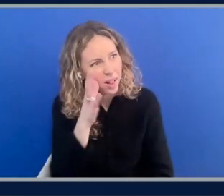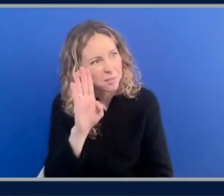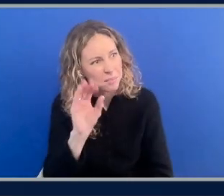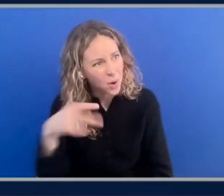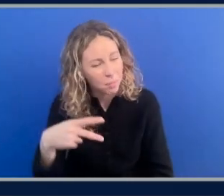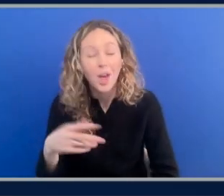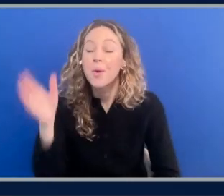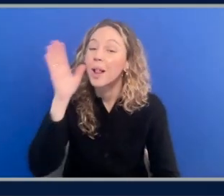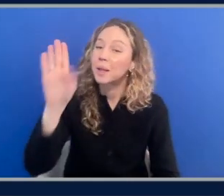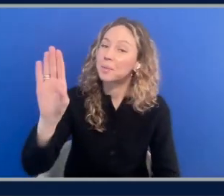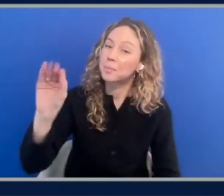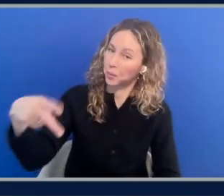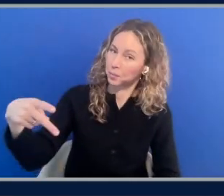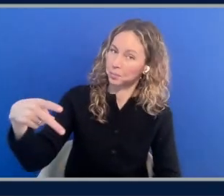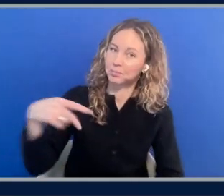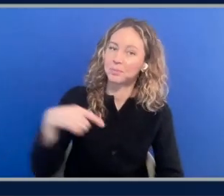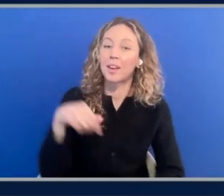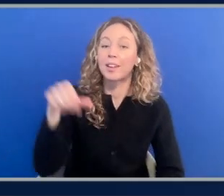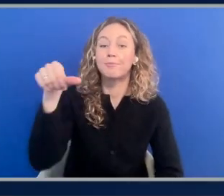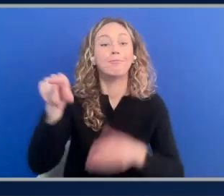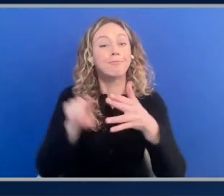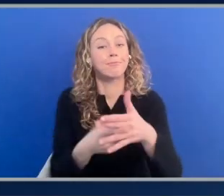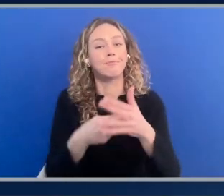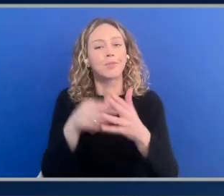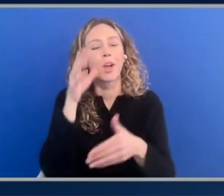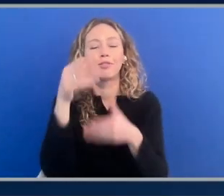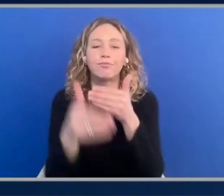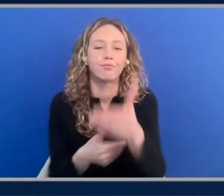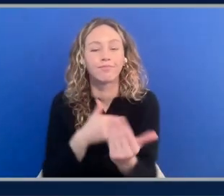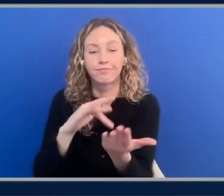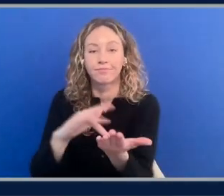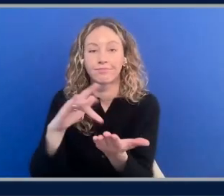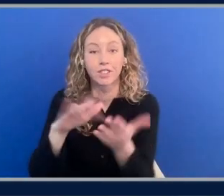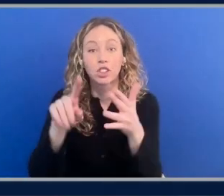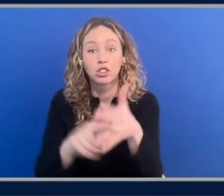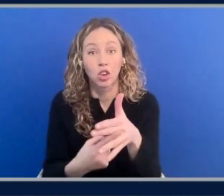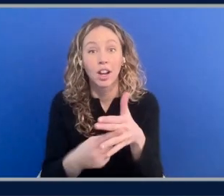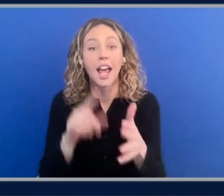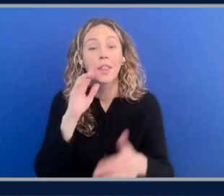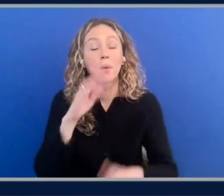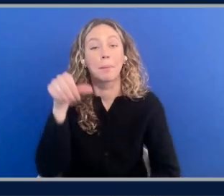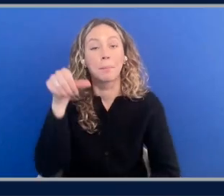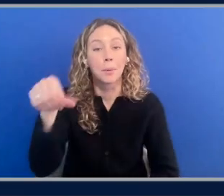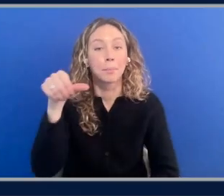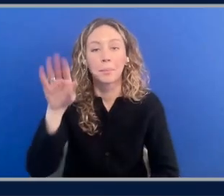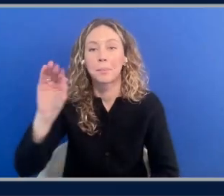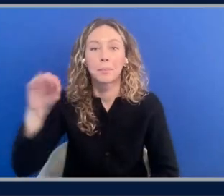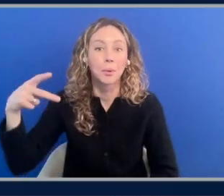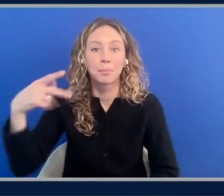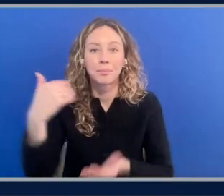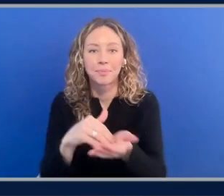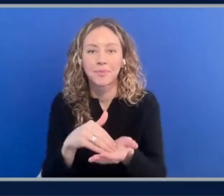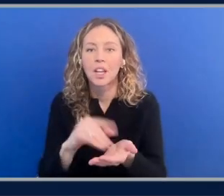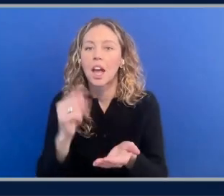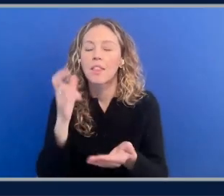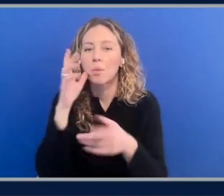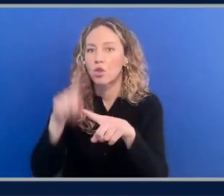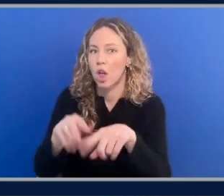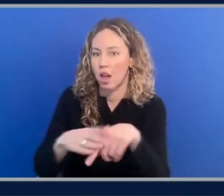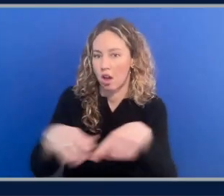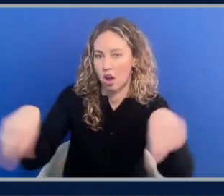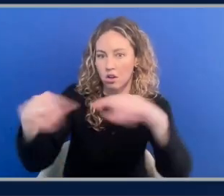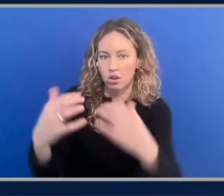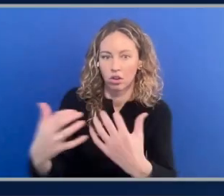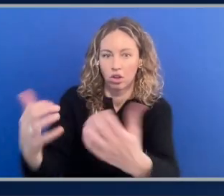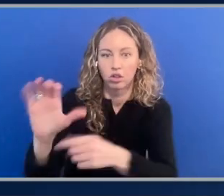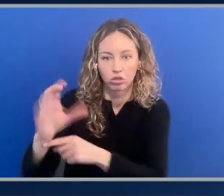we boop that start button, and then we can go ahead and go all the way down to start, and we'll boop that button. And this is actually where I'm going to rely on the chat quite a bit. Yeah.